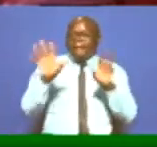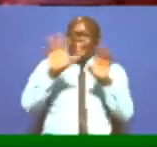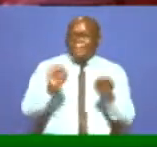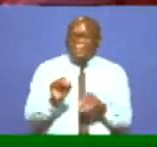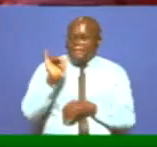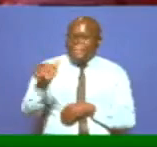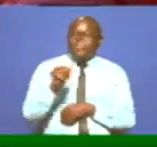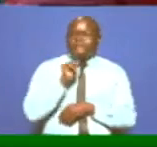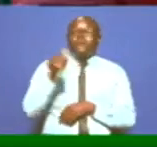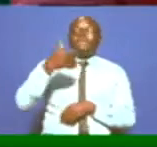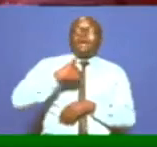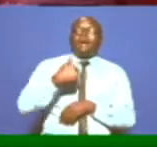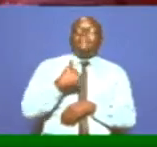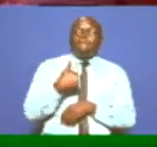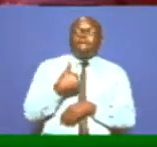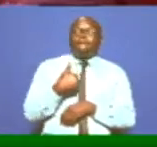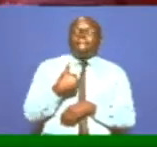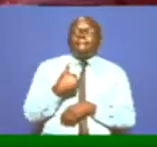not have